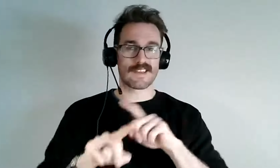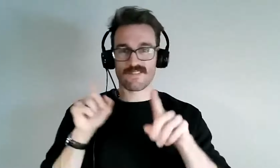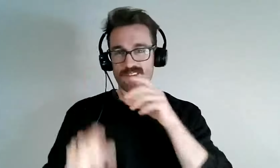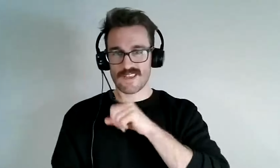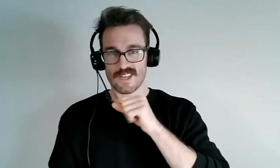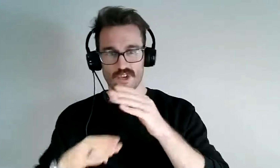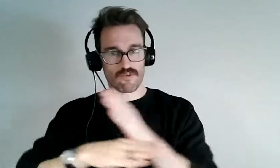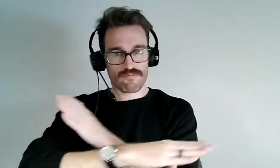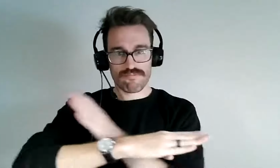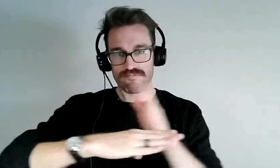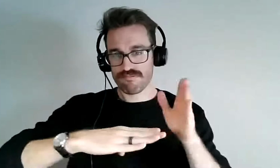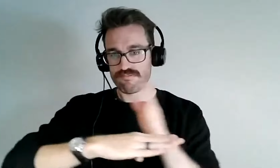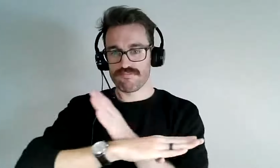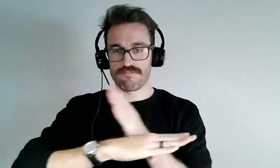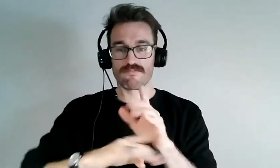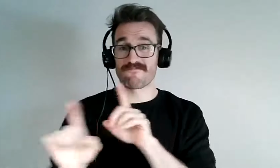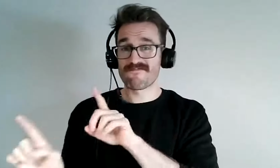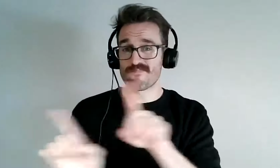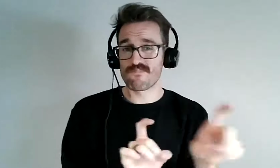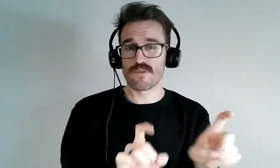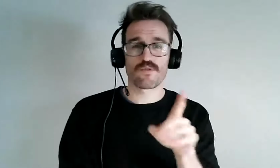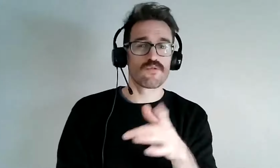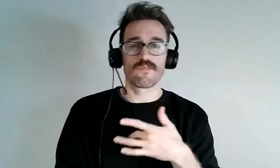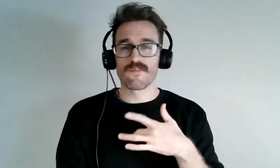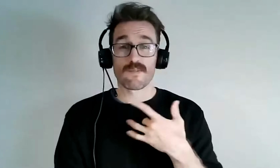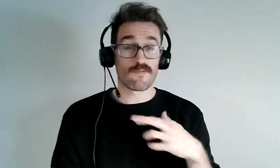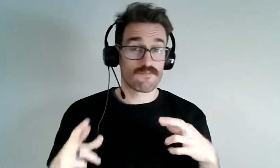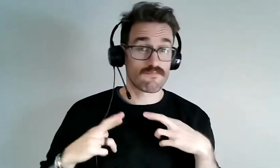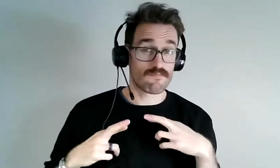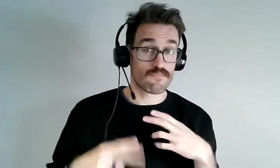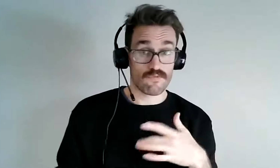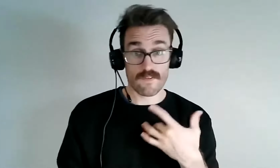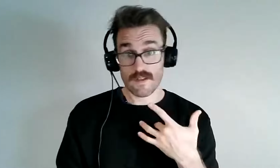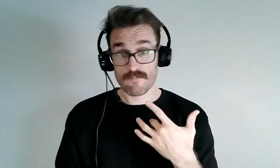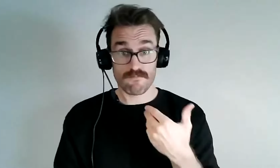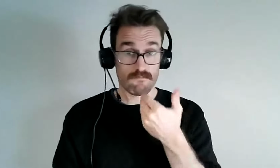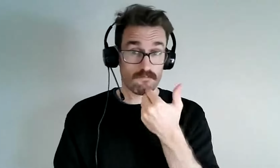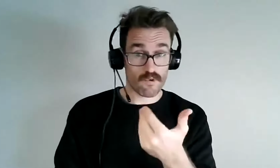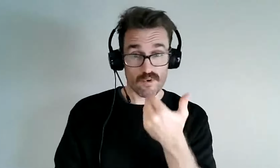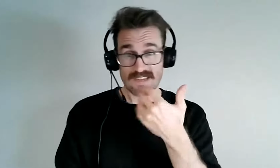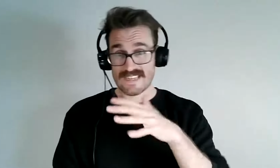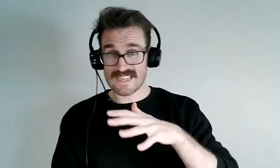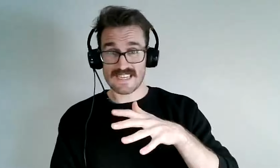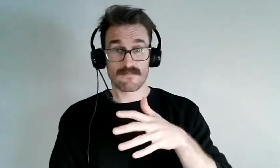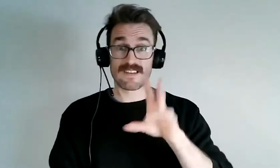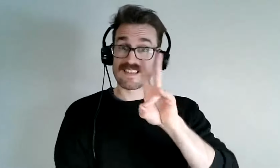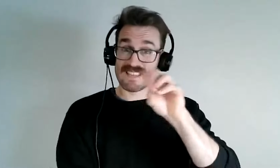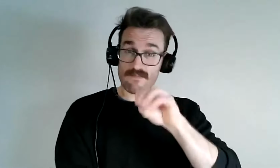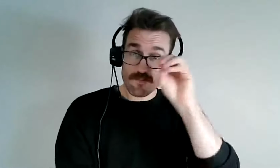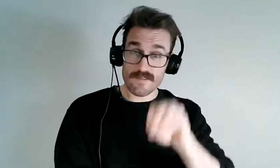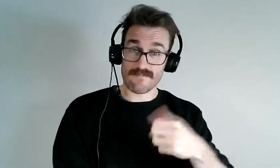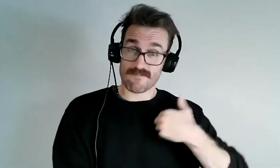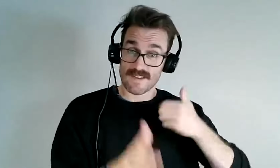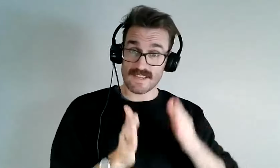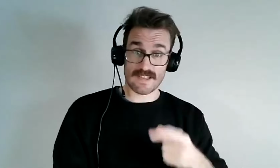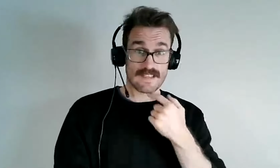boomers, and asked the question, what do you think about retirement and your future security? 70% of Canadians said